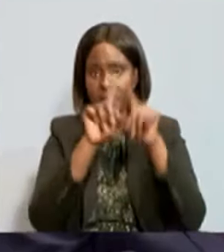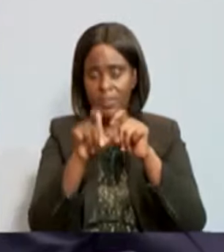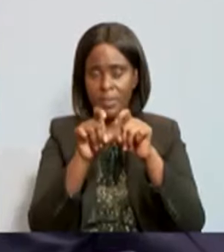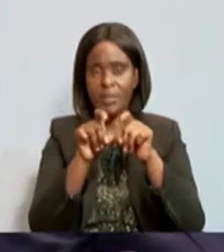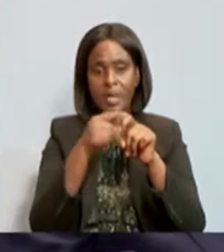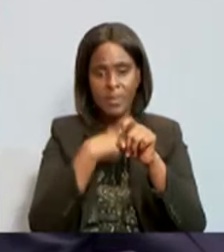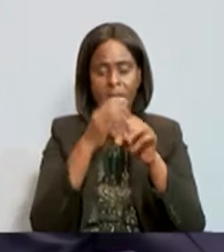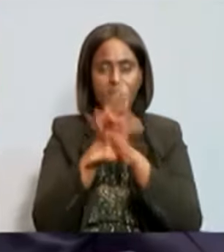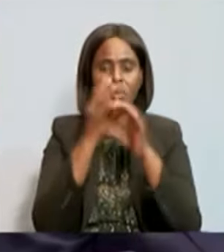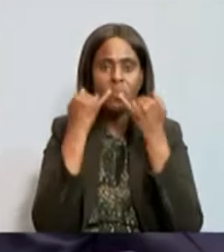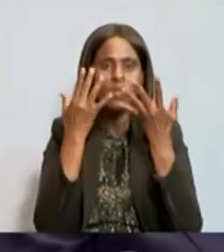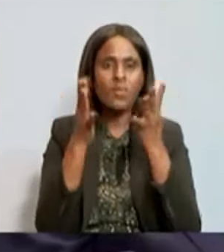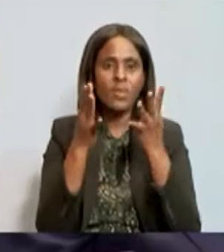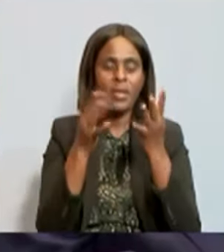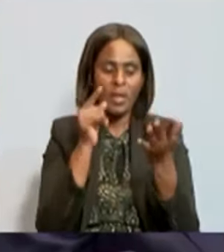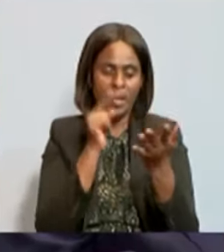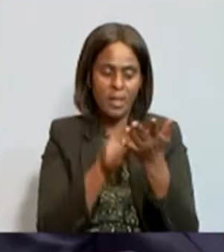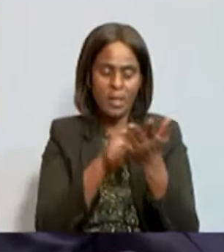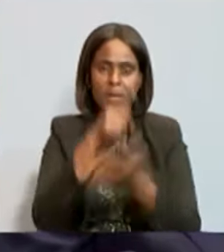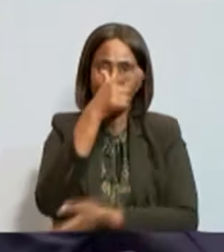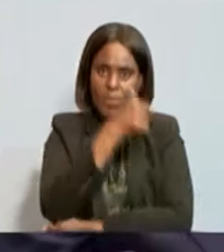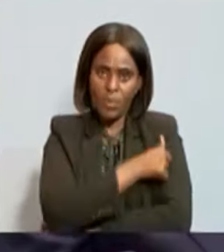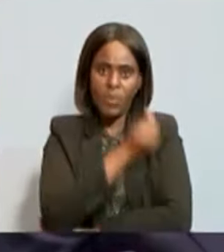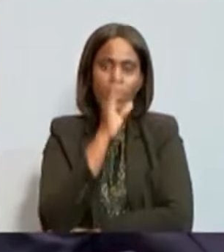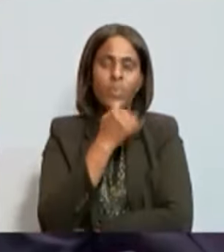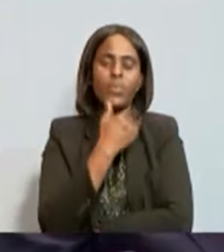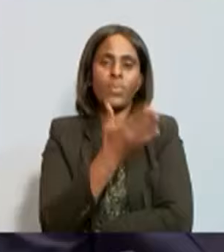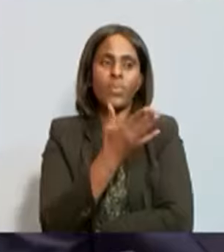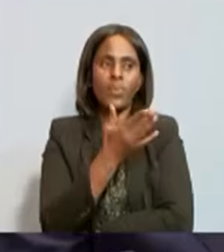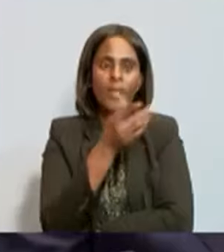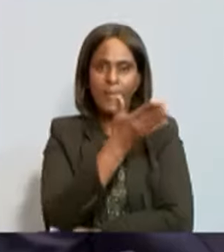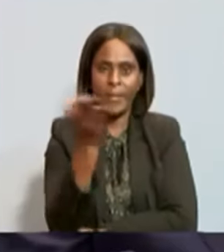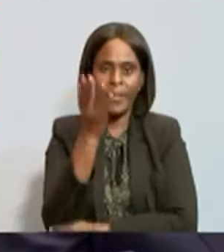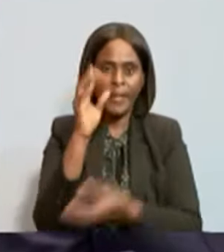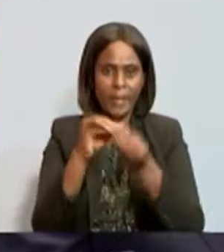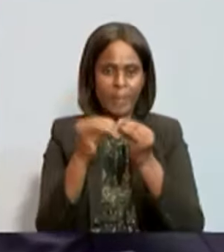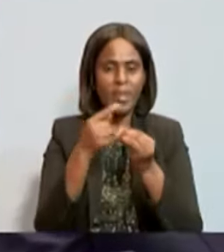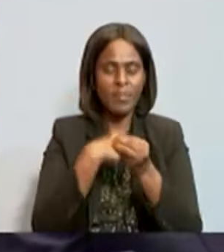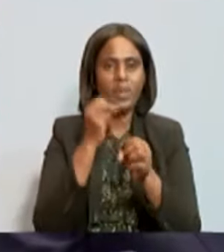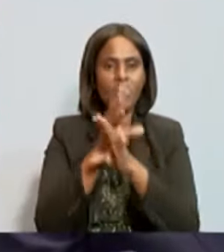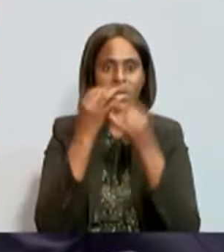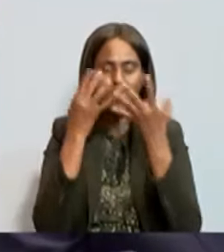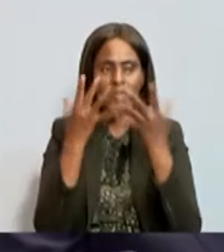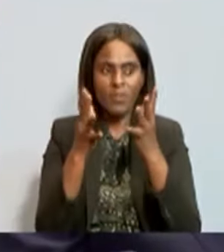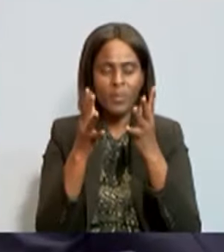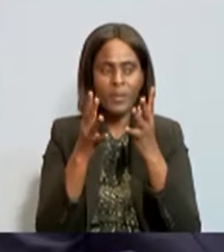Like I said, even when it comes to vaccination, those numbers I've said are just an,